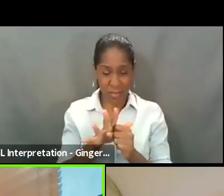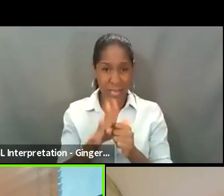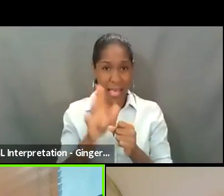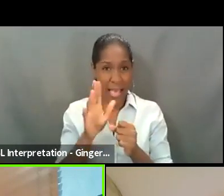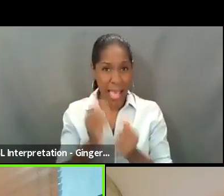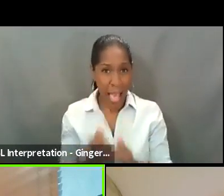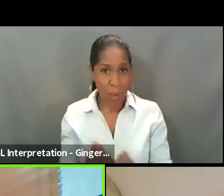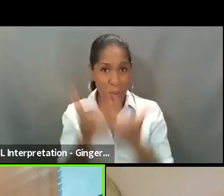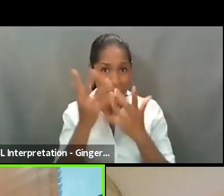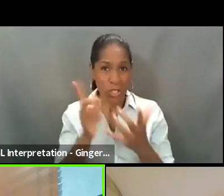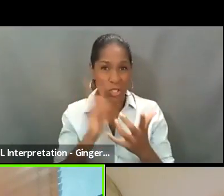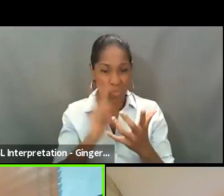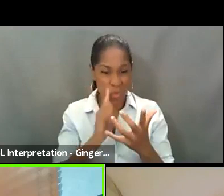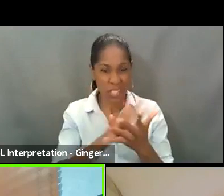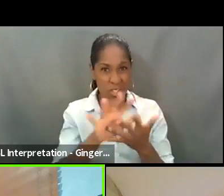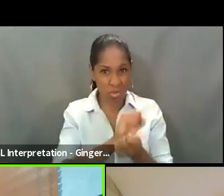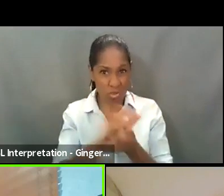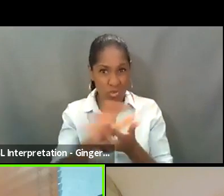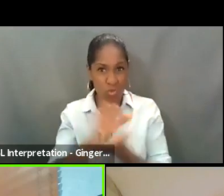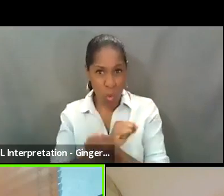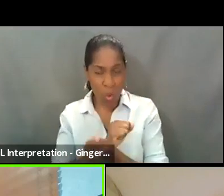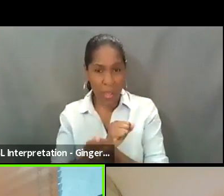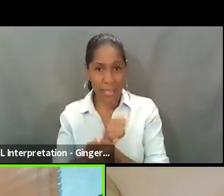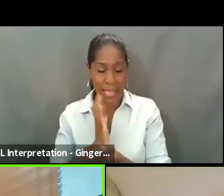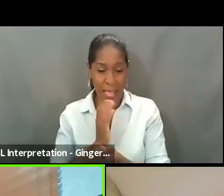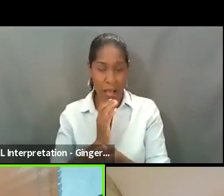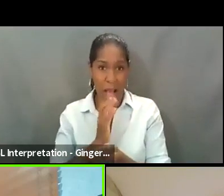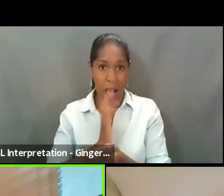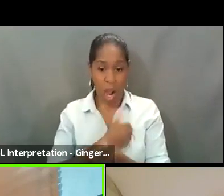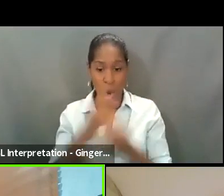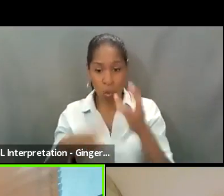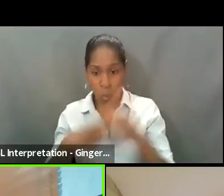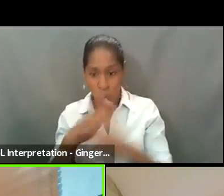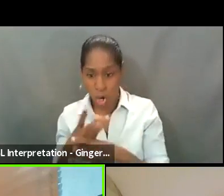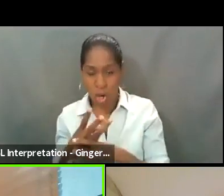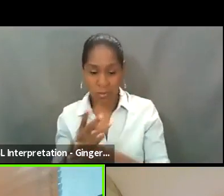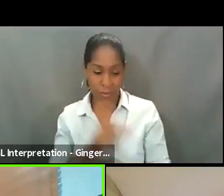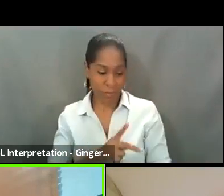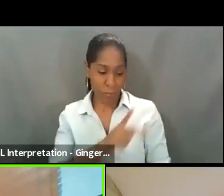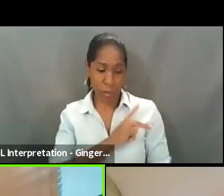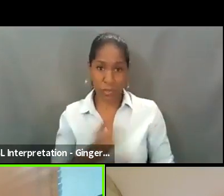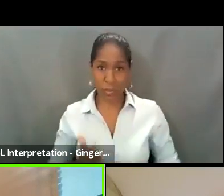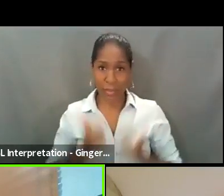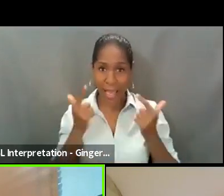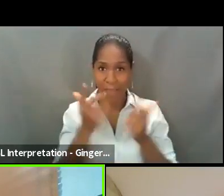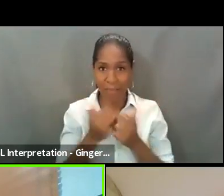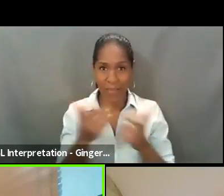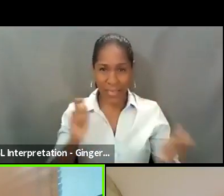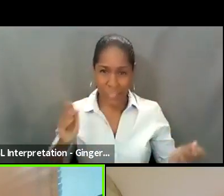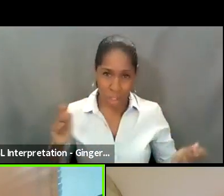in our communities, in our personal life. Everything has changed.